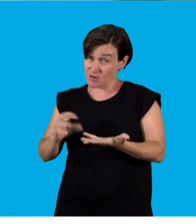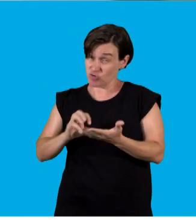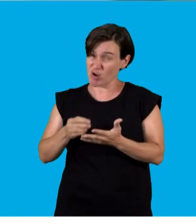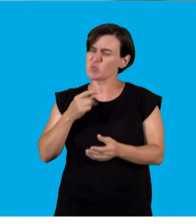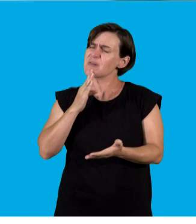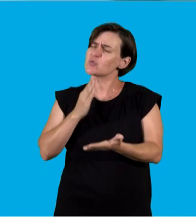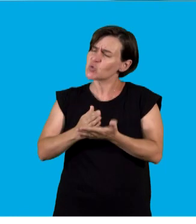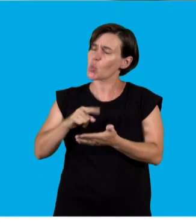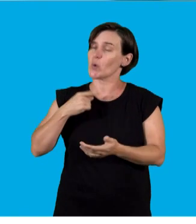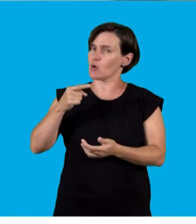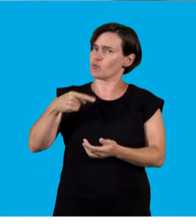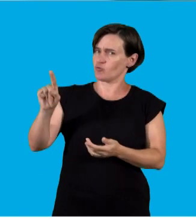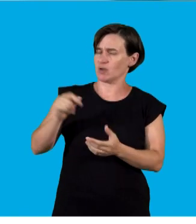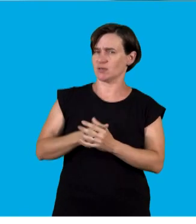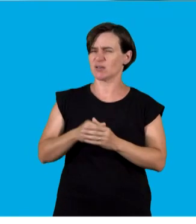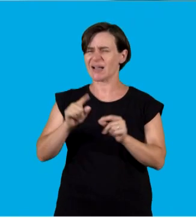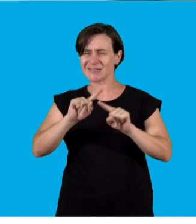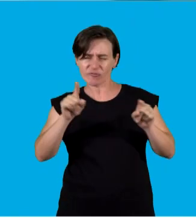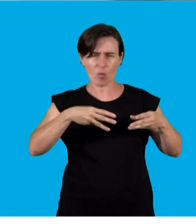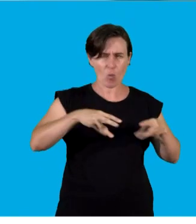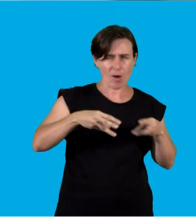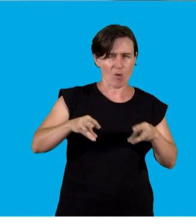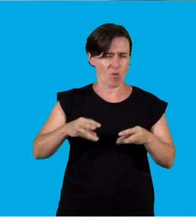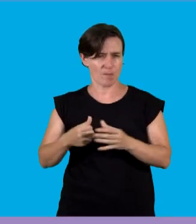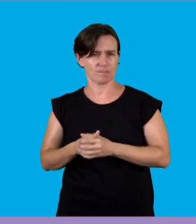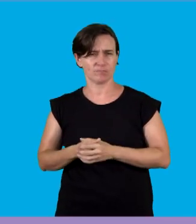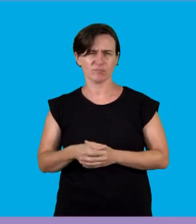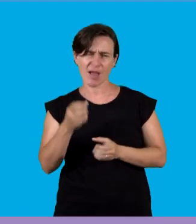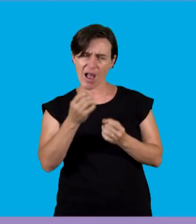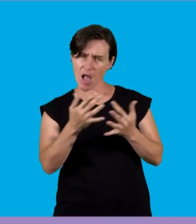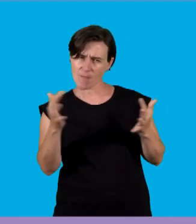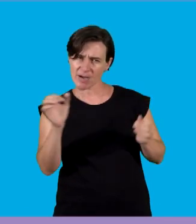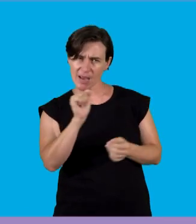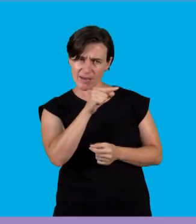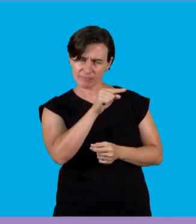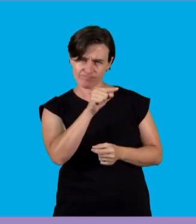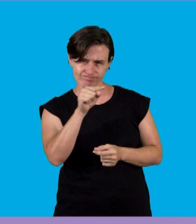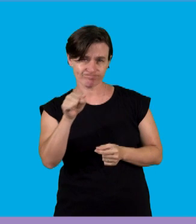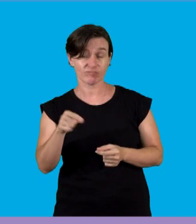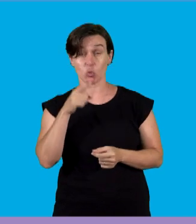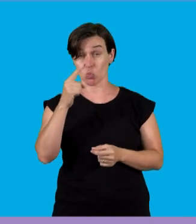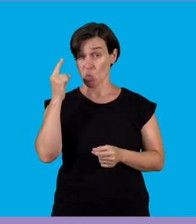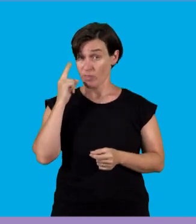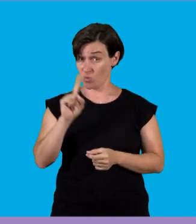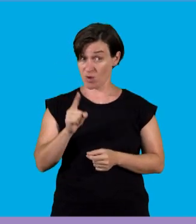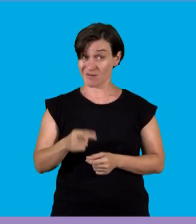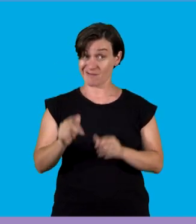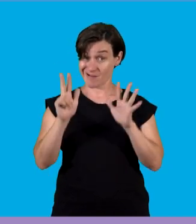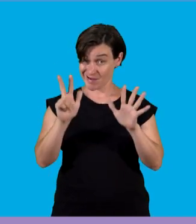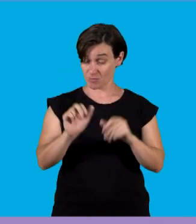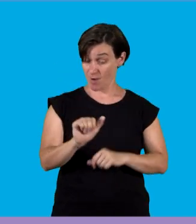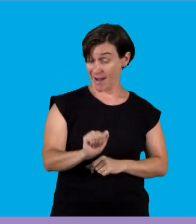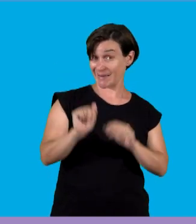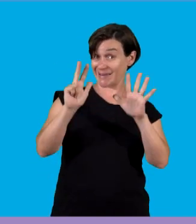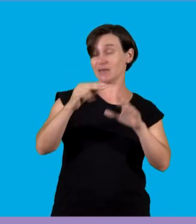if we are correct using different methods. How many a's do we see there? Yes, if you are thinking